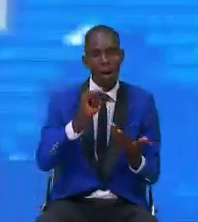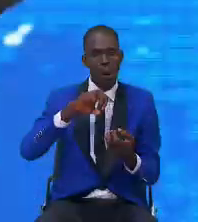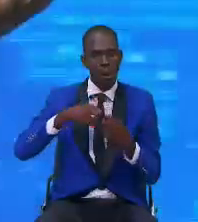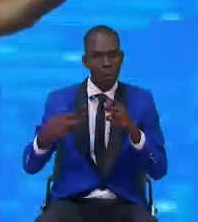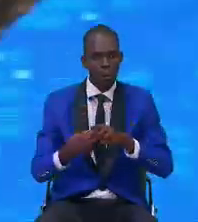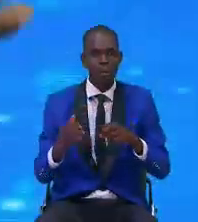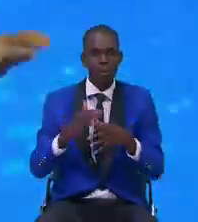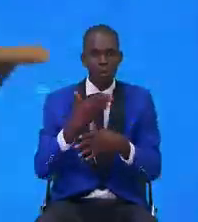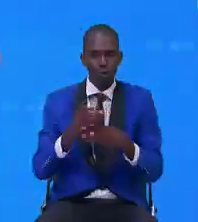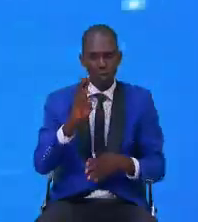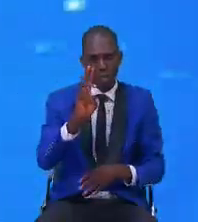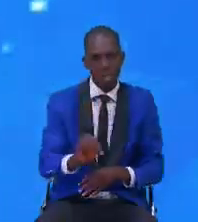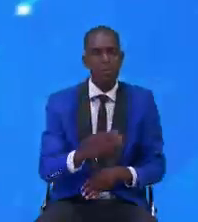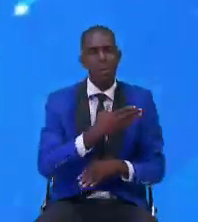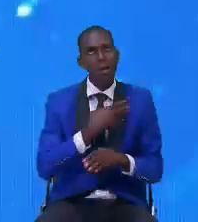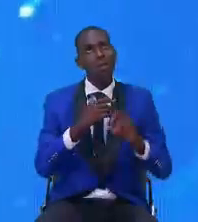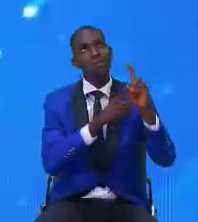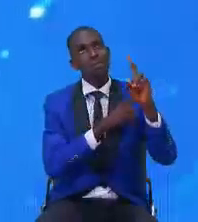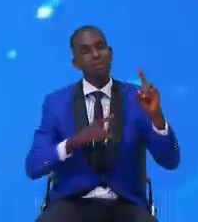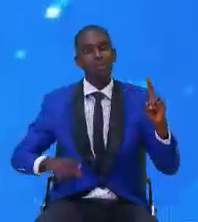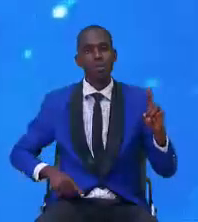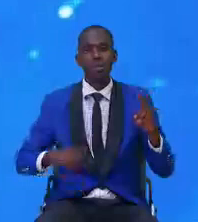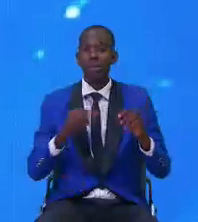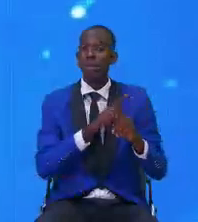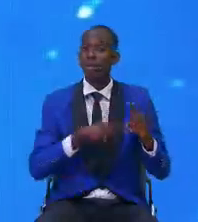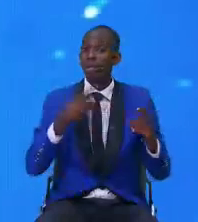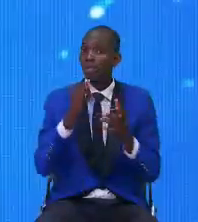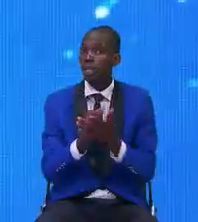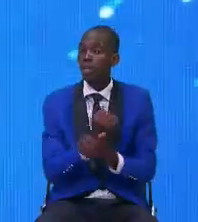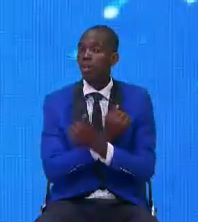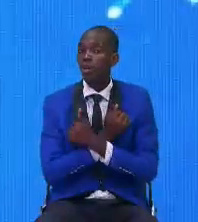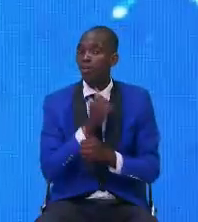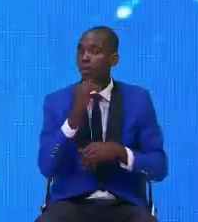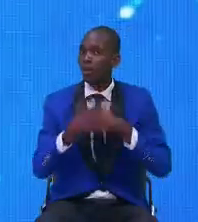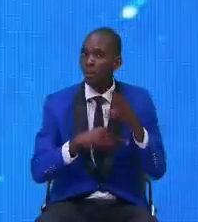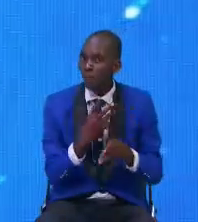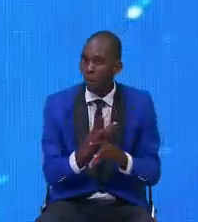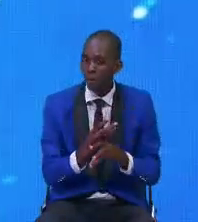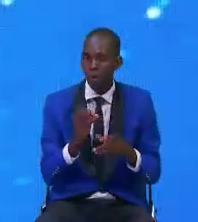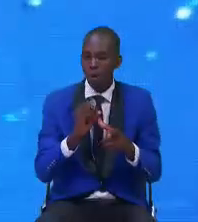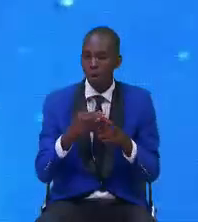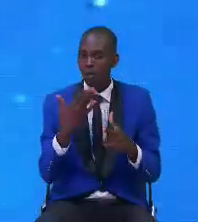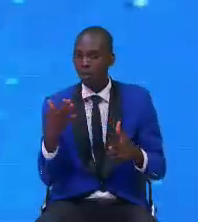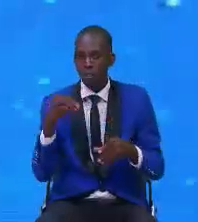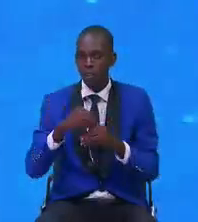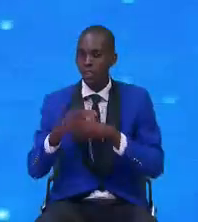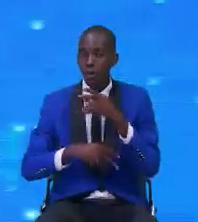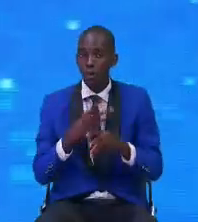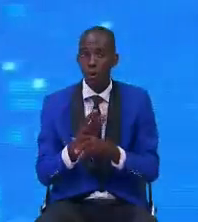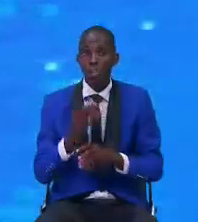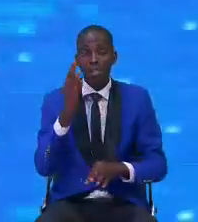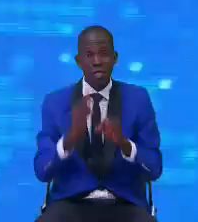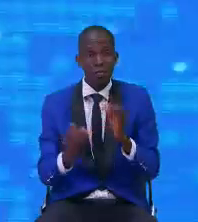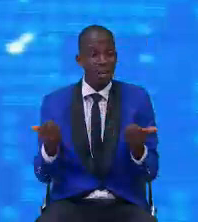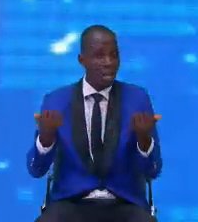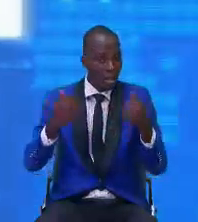And that sets a barrier between him and the Lord. The word of God says, love not the world, neither the